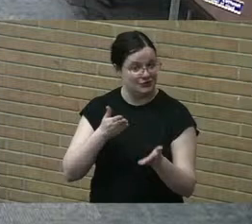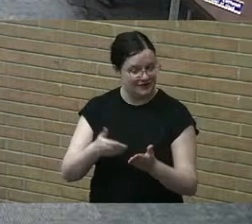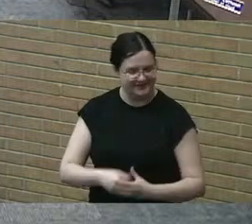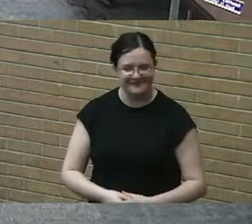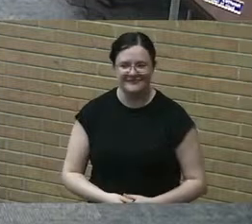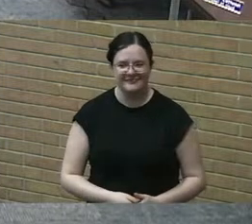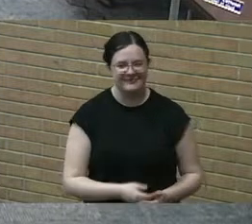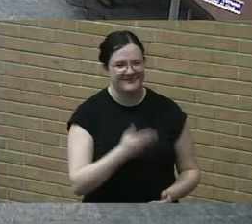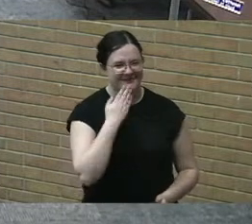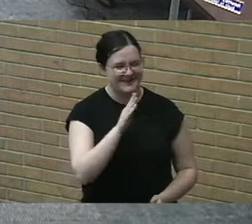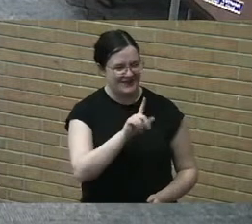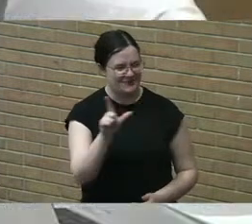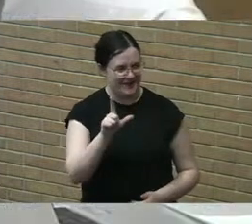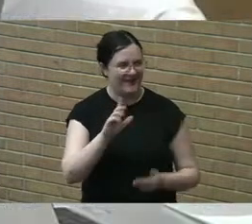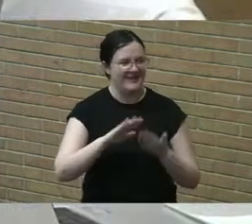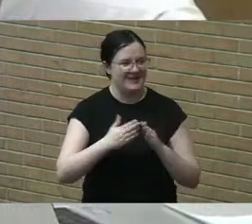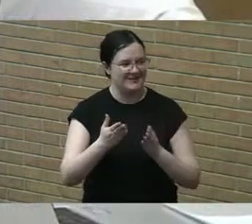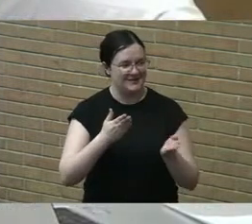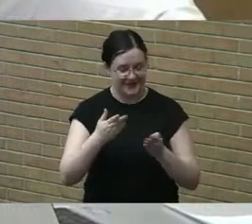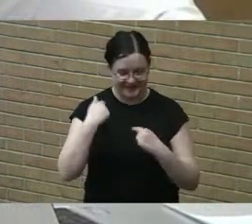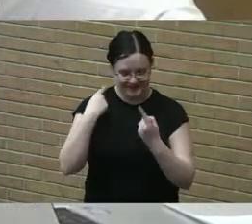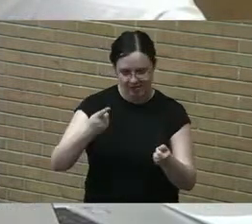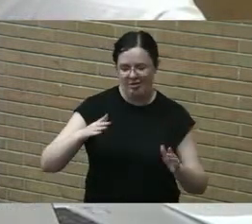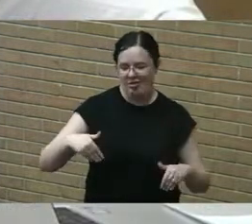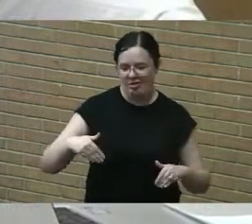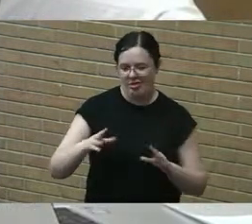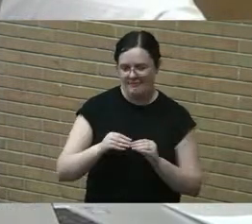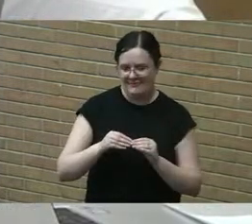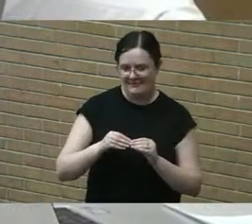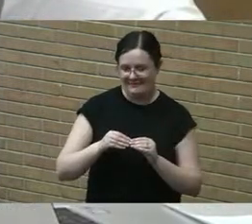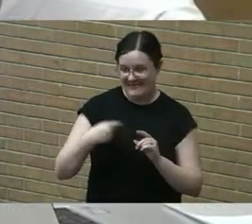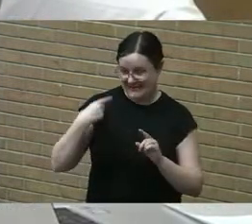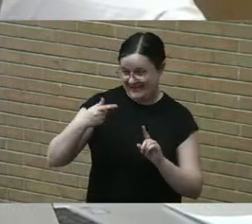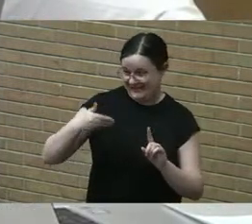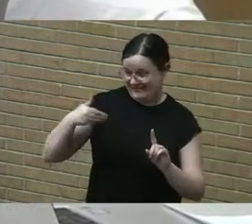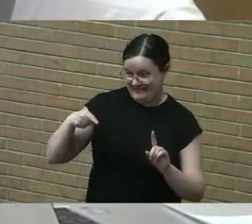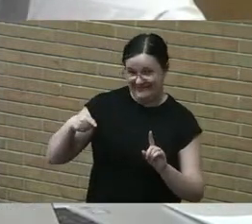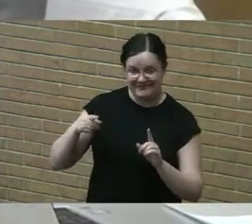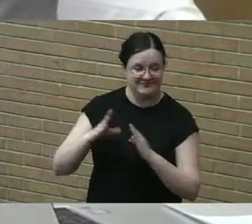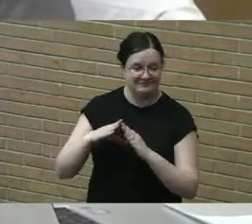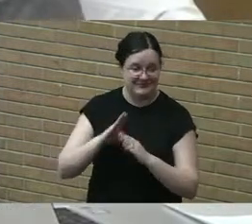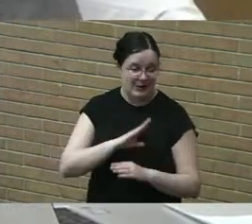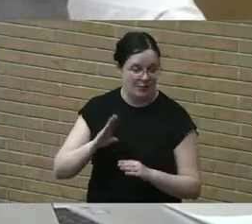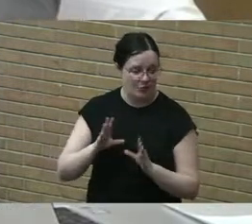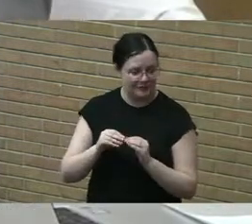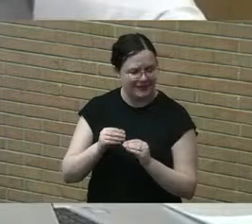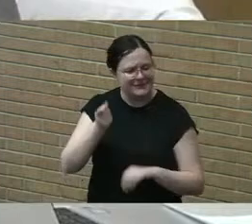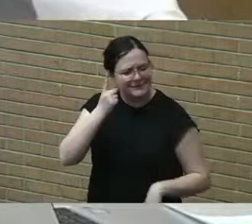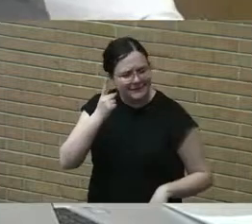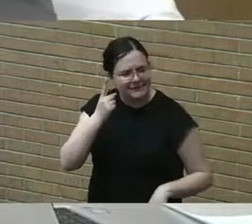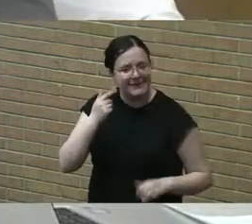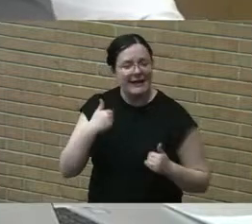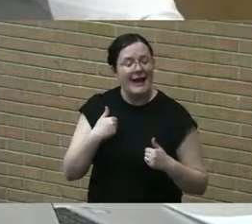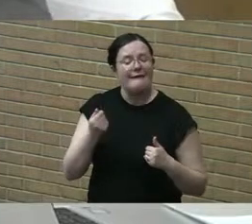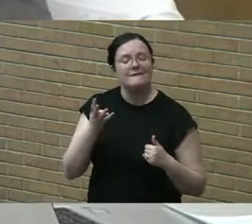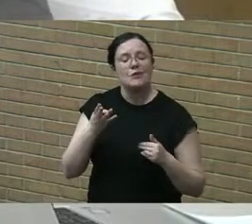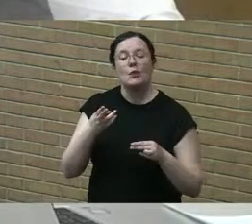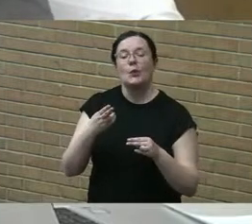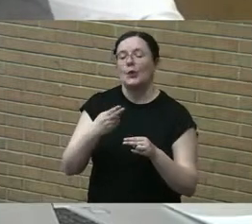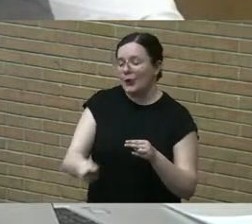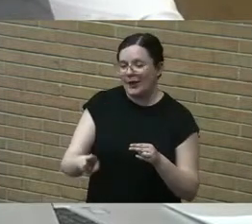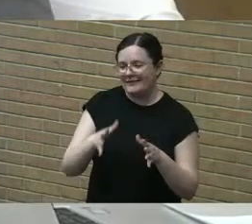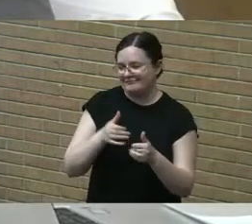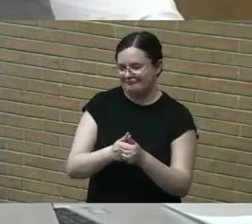The Community Services Committee has not met in the intervening timeframe since our last town board meeting. I do have a few very quick updates from our Parks